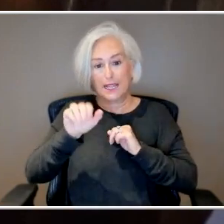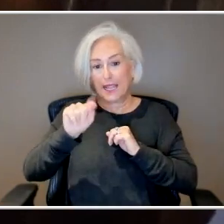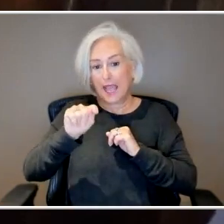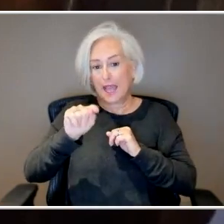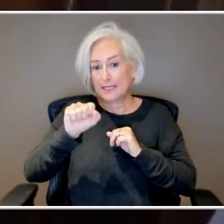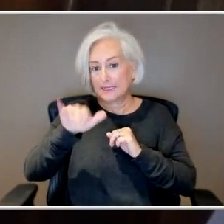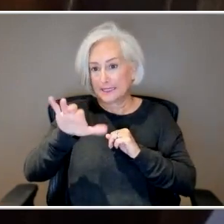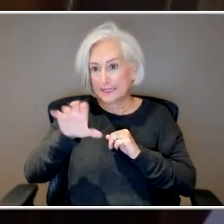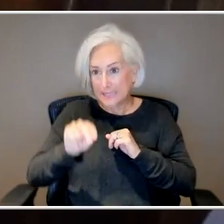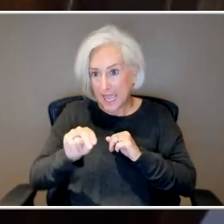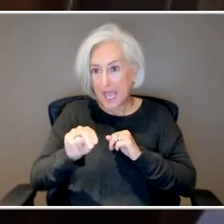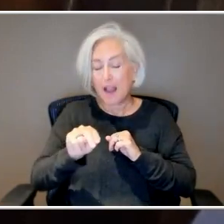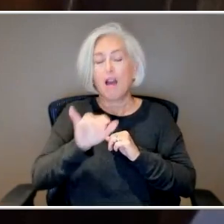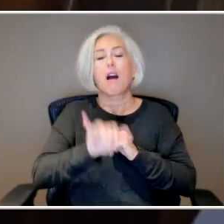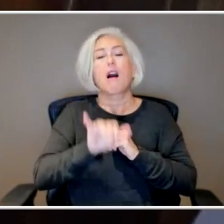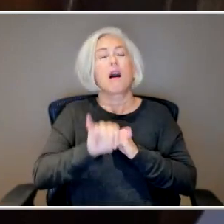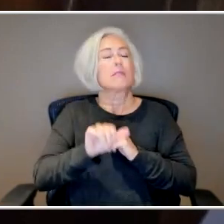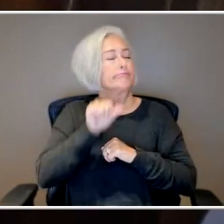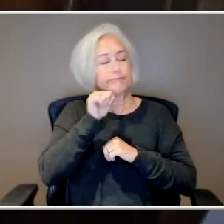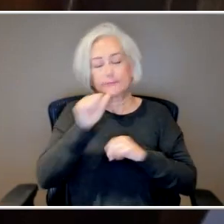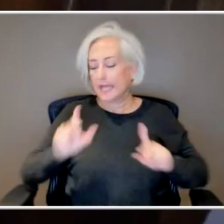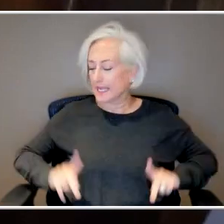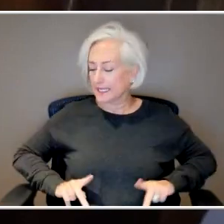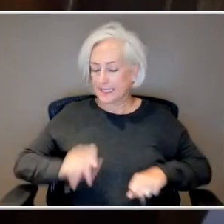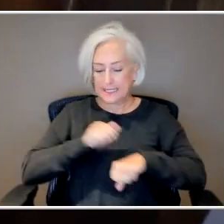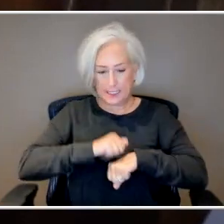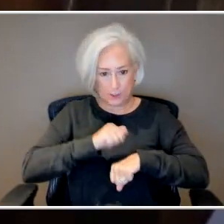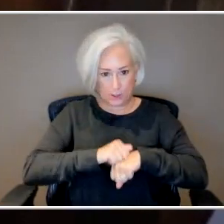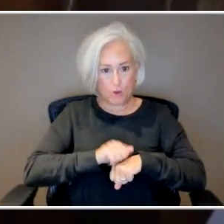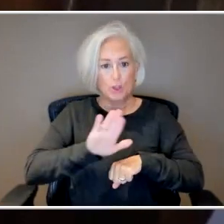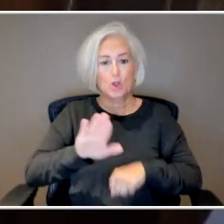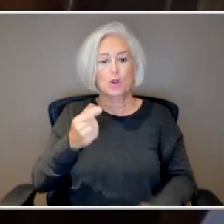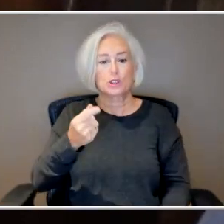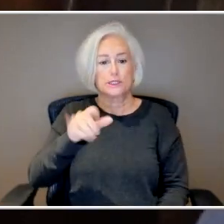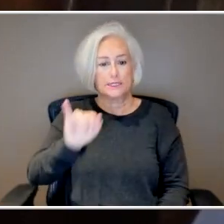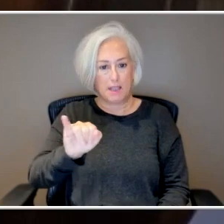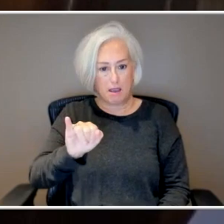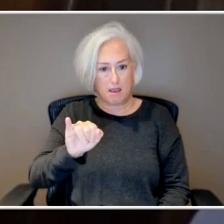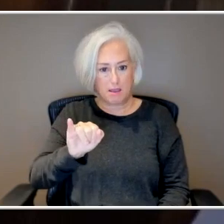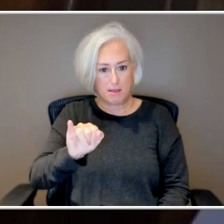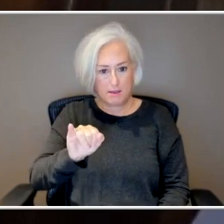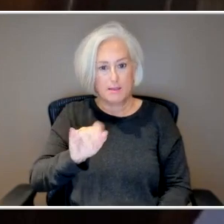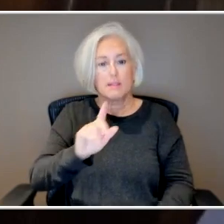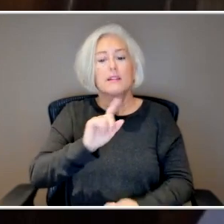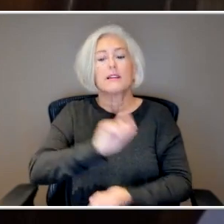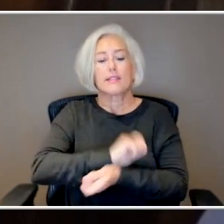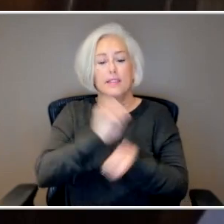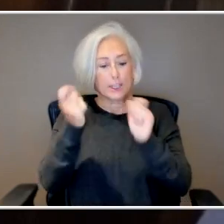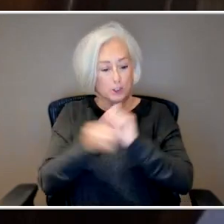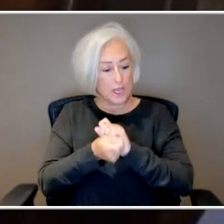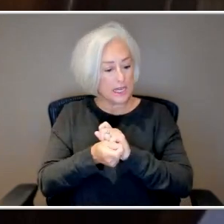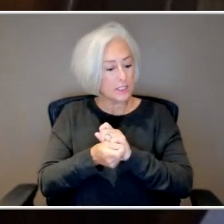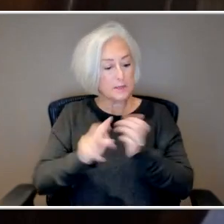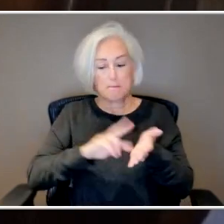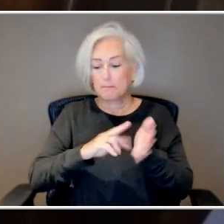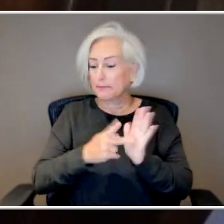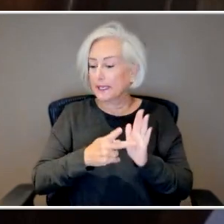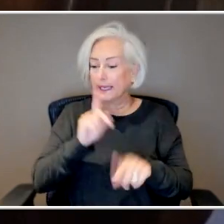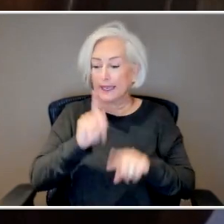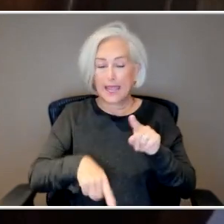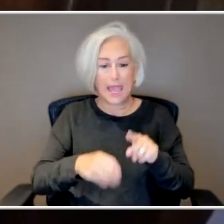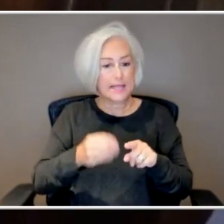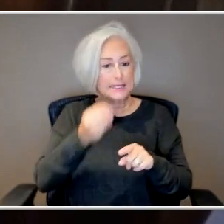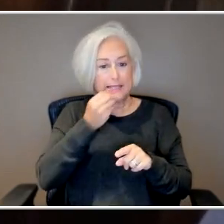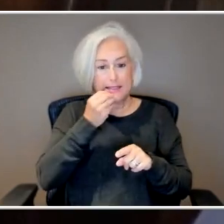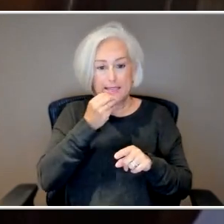They hospitalized me, made me NPO, nothing by mouth, which helped a lot. So the IV